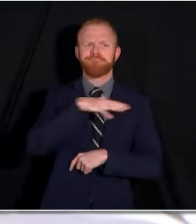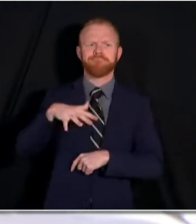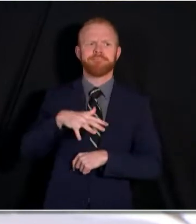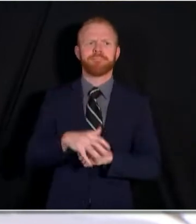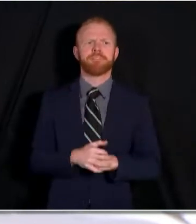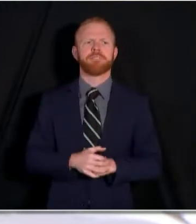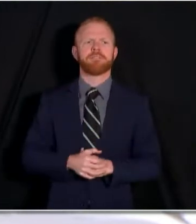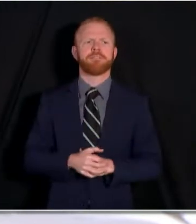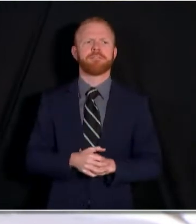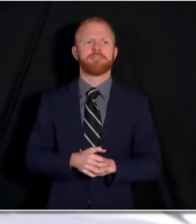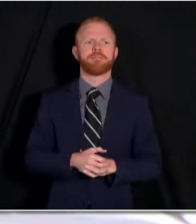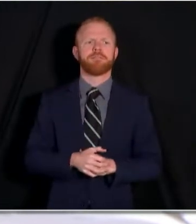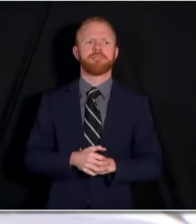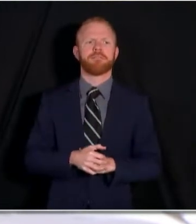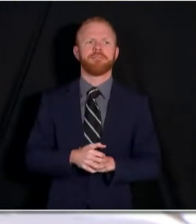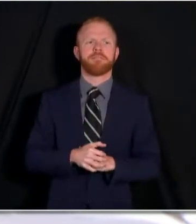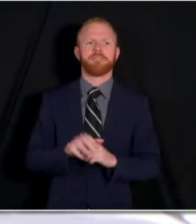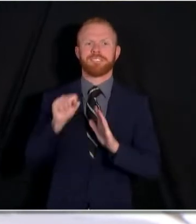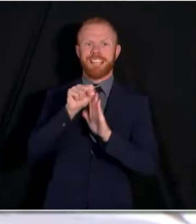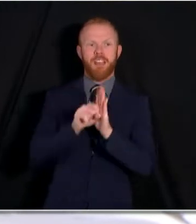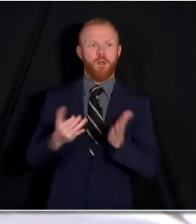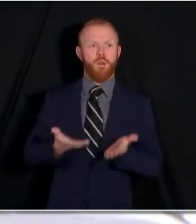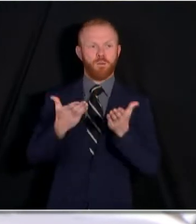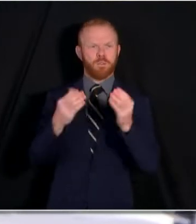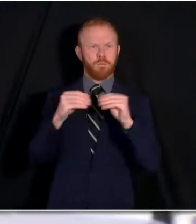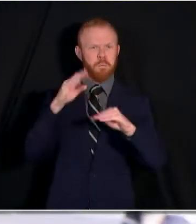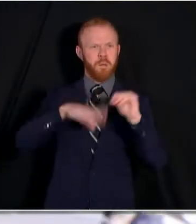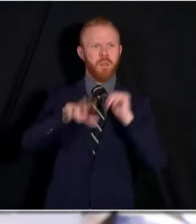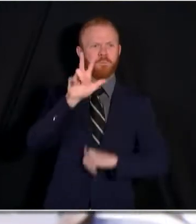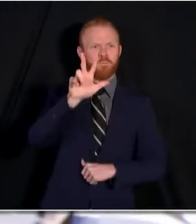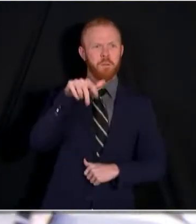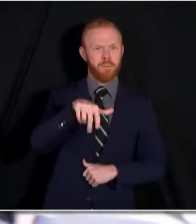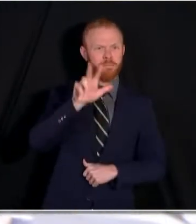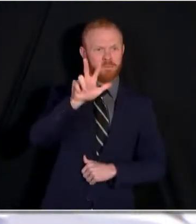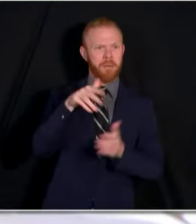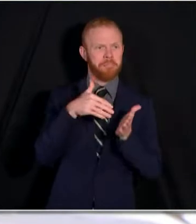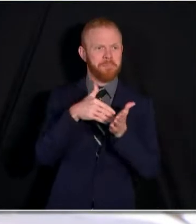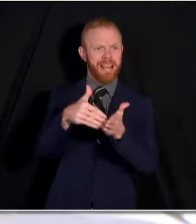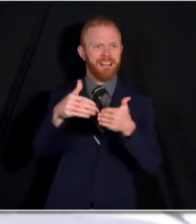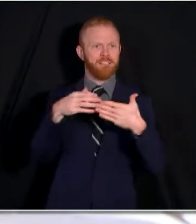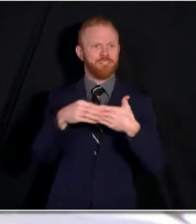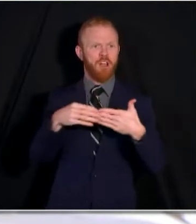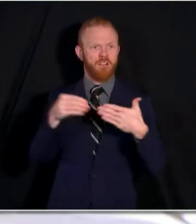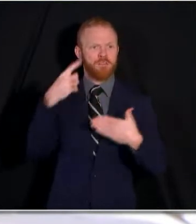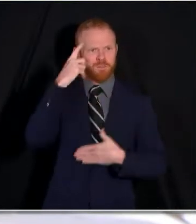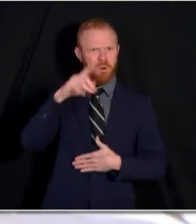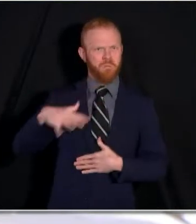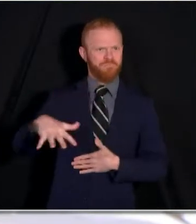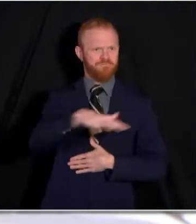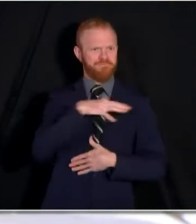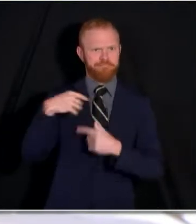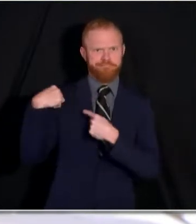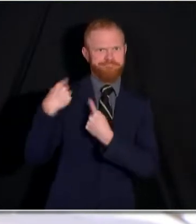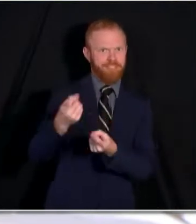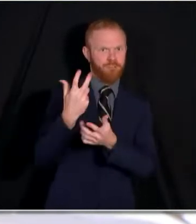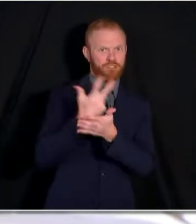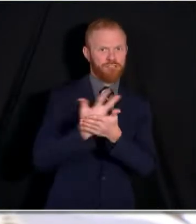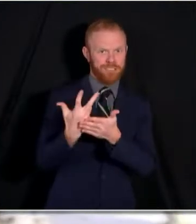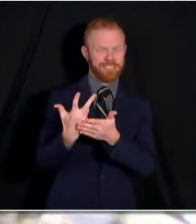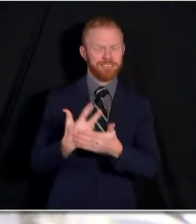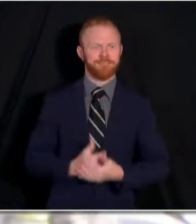billion to 40 states, territories in the last 21 days. We're also